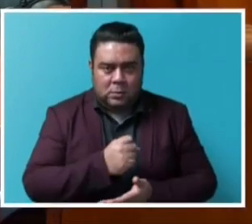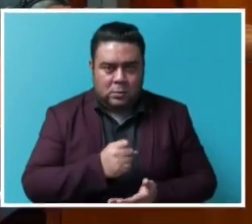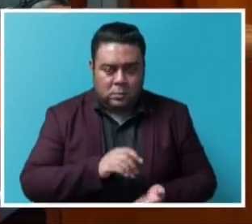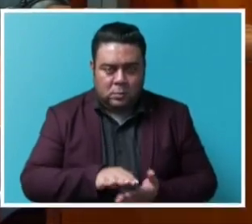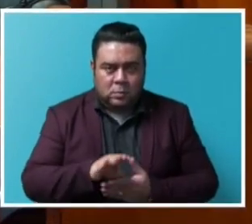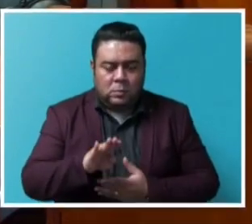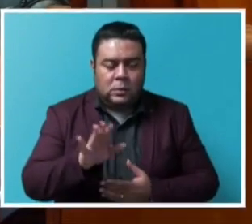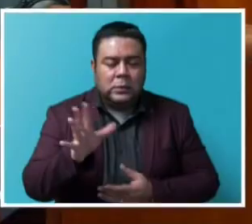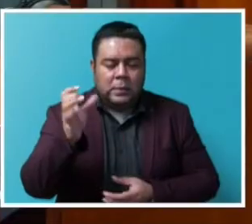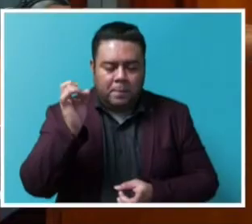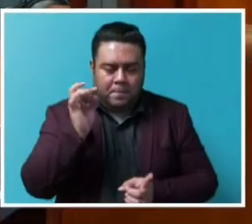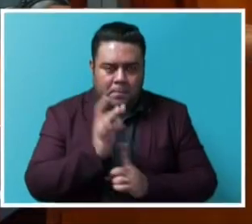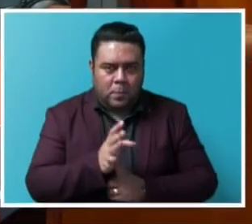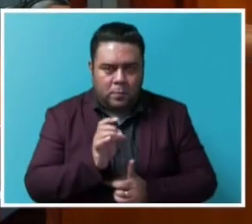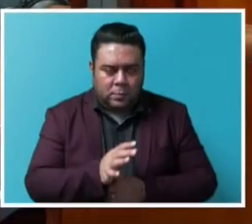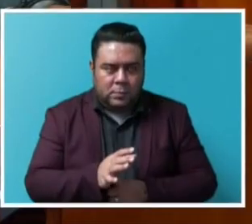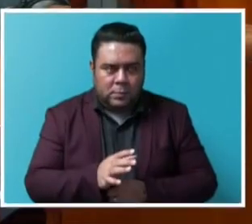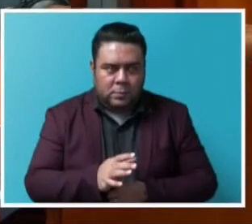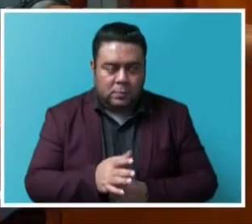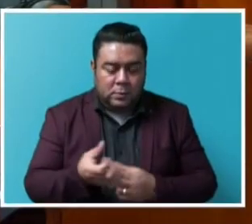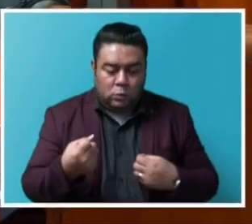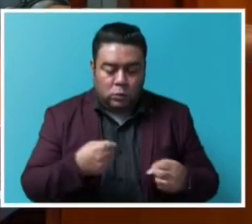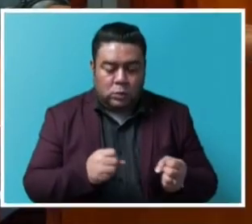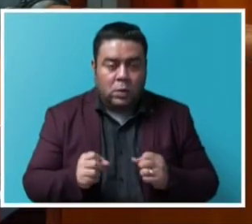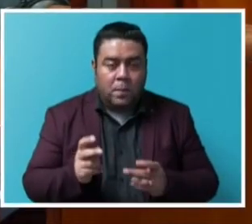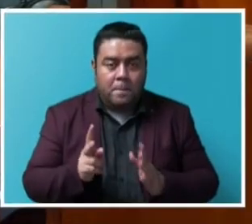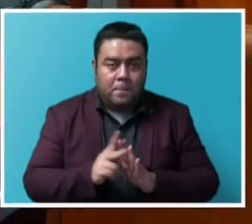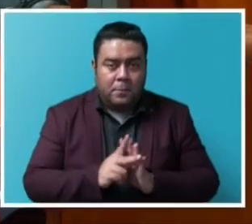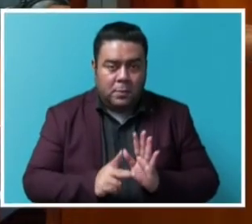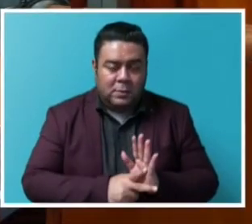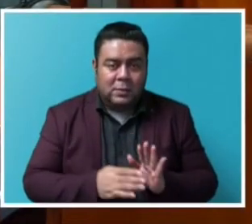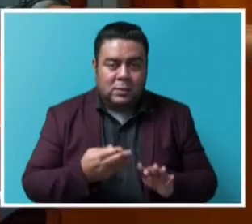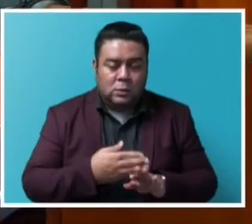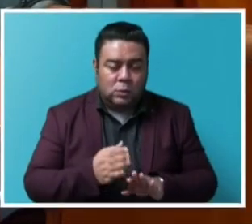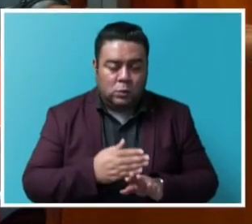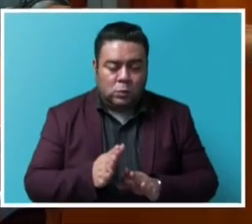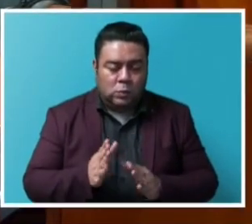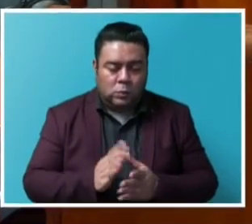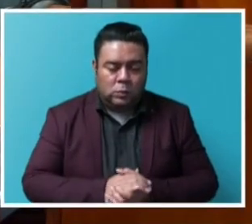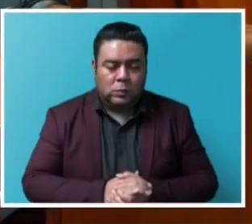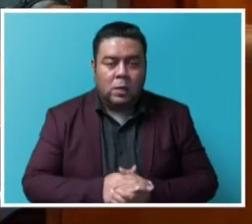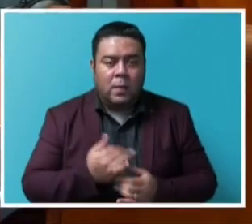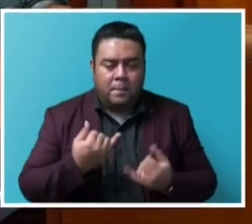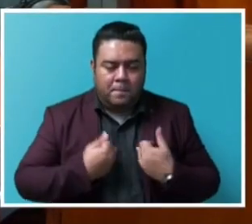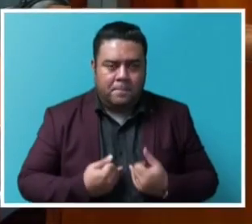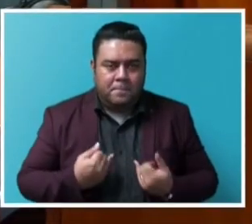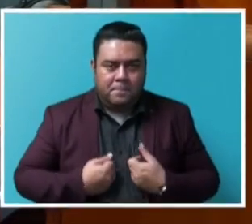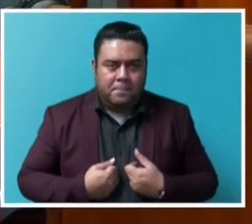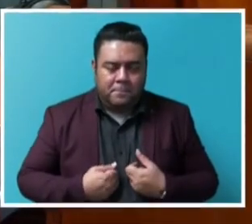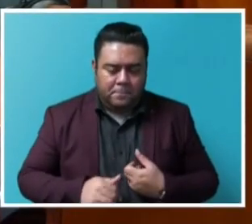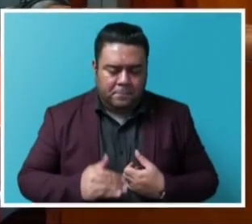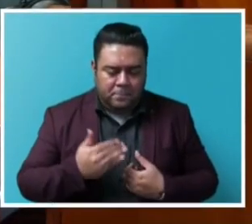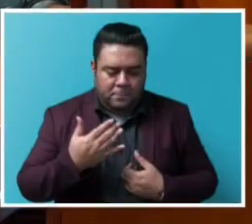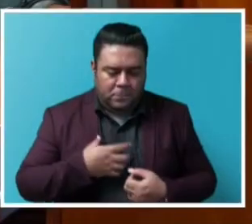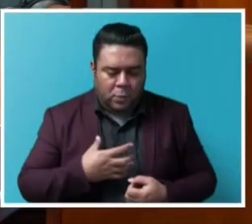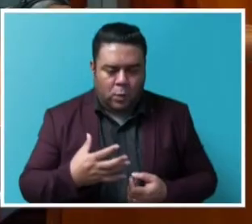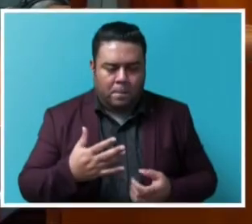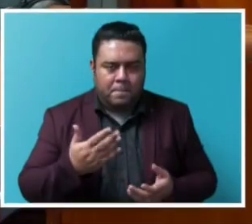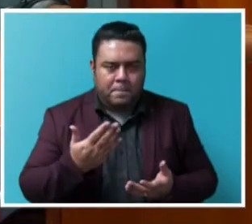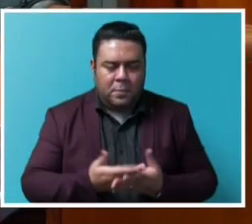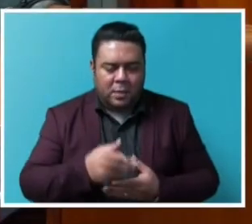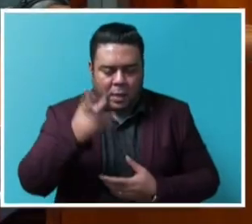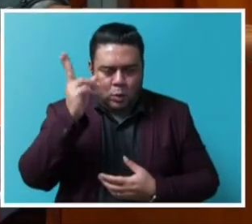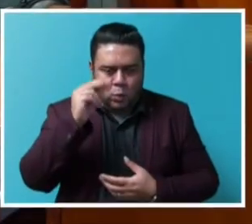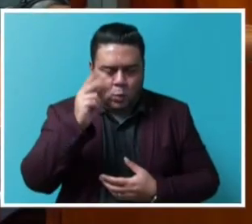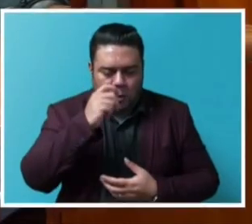it is imperative that strategic policies and new initiatives are implemented to further empower the